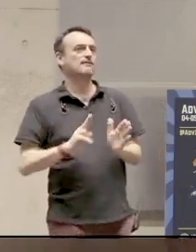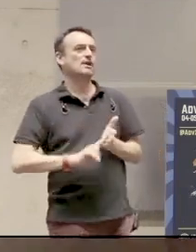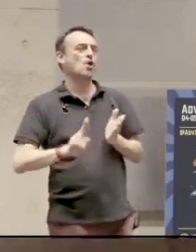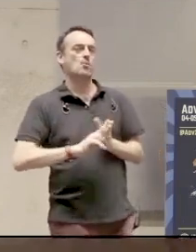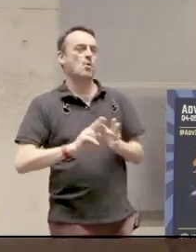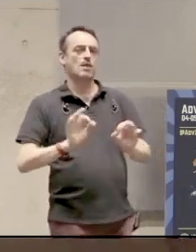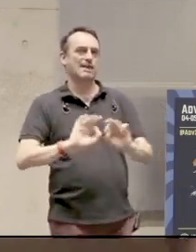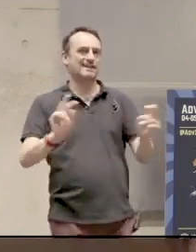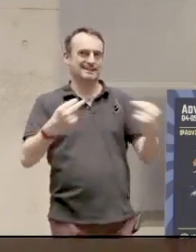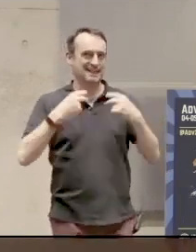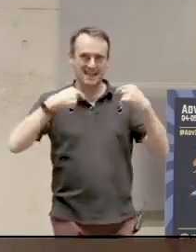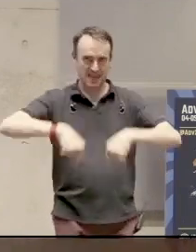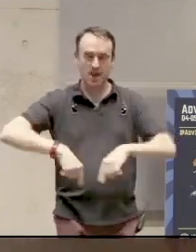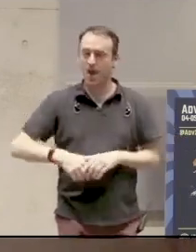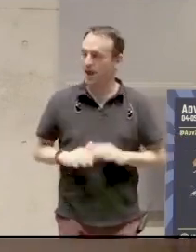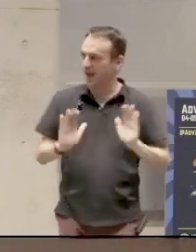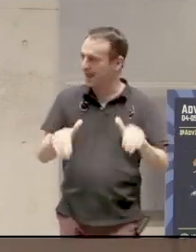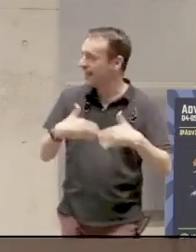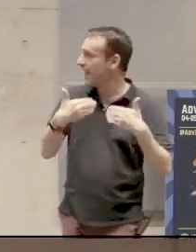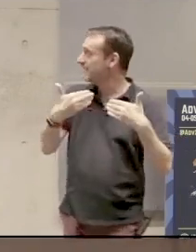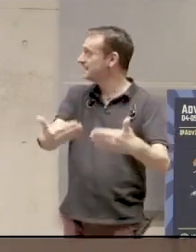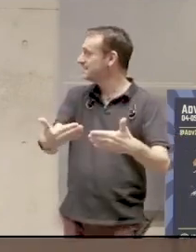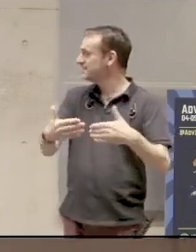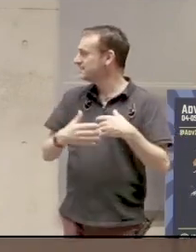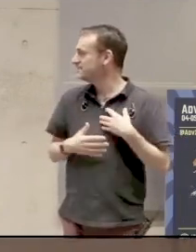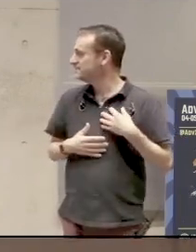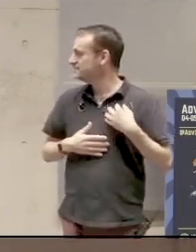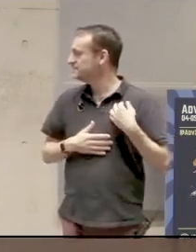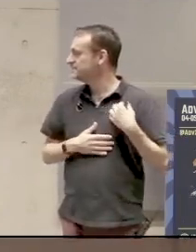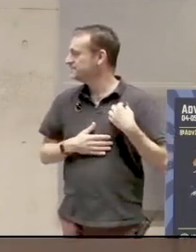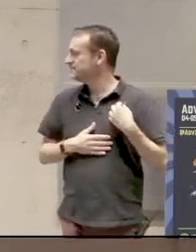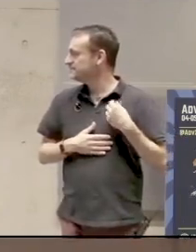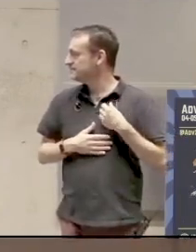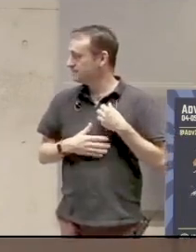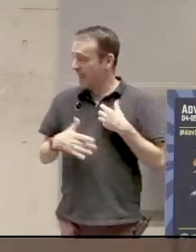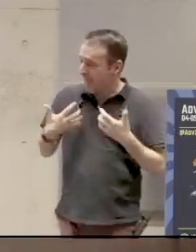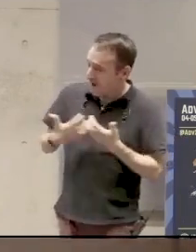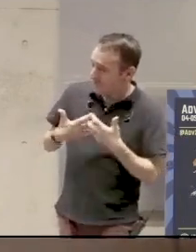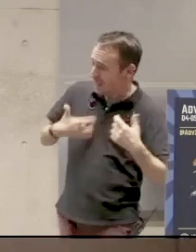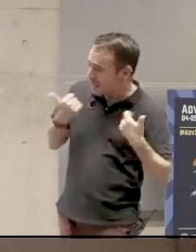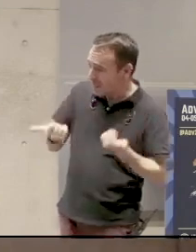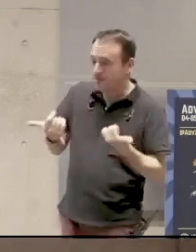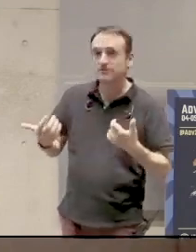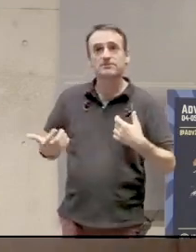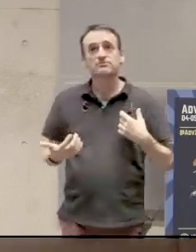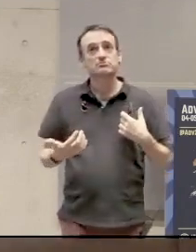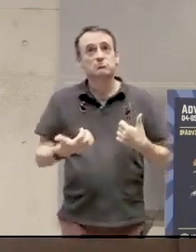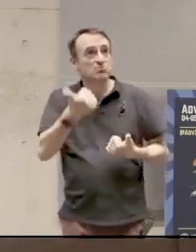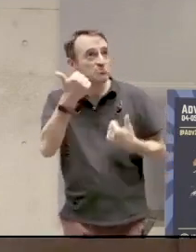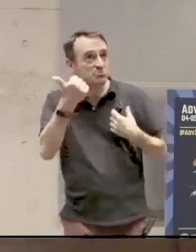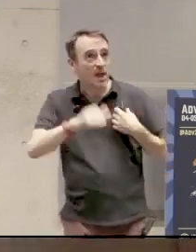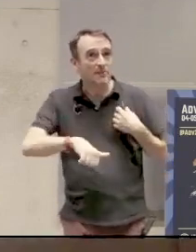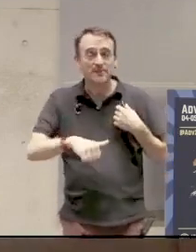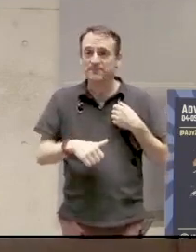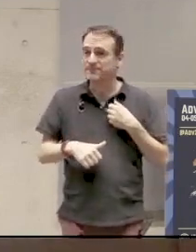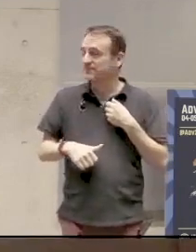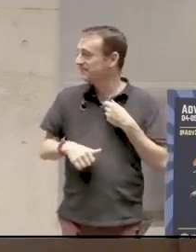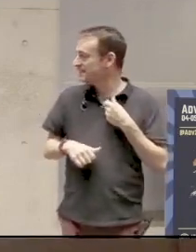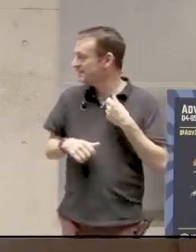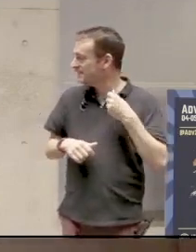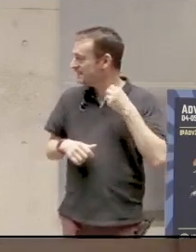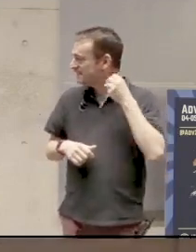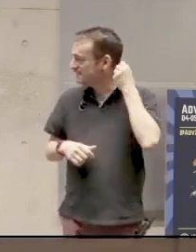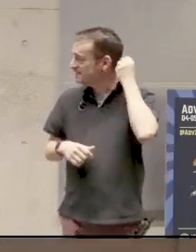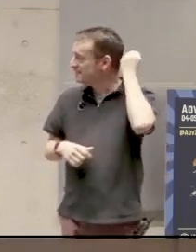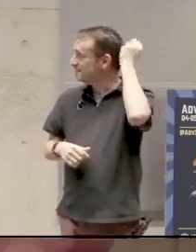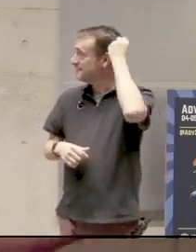well, let's move on. How has that been for you? Yeah. Okay. Next! I mean, last year I